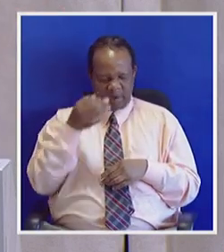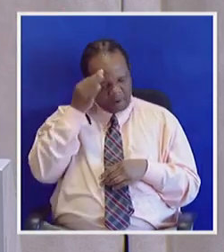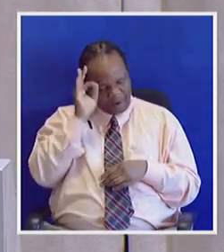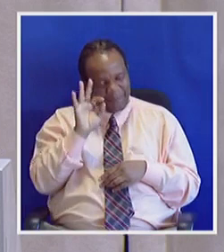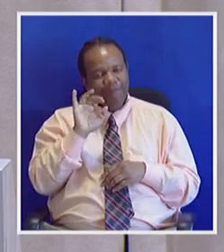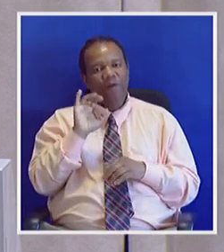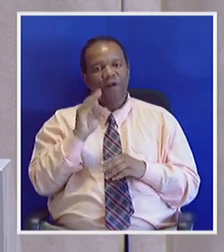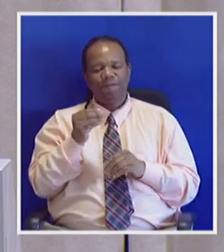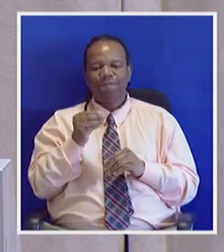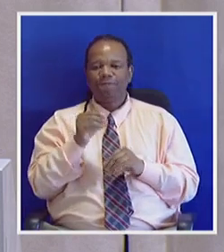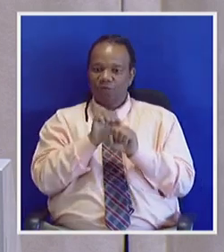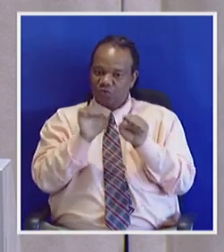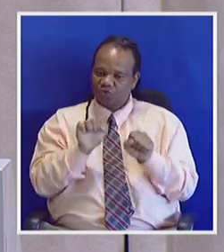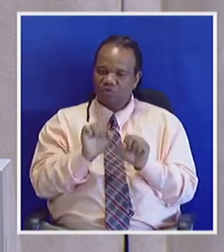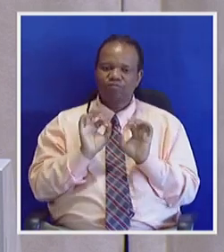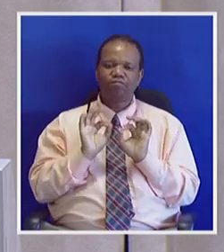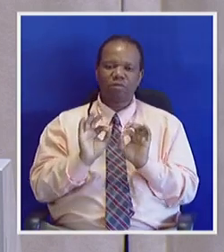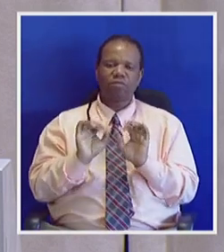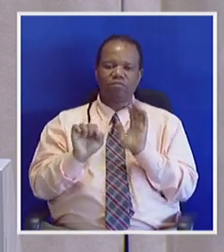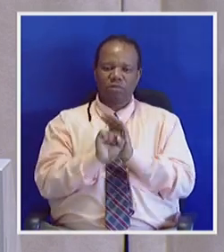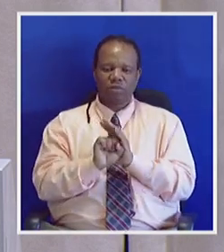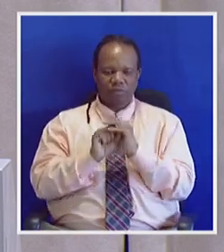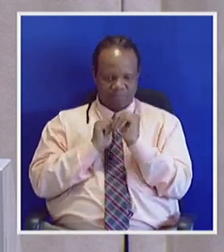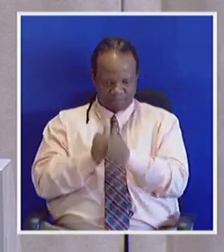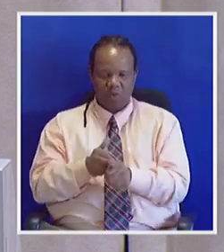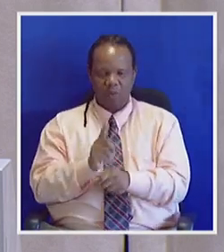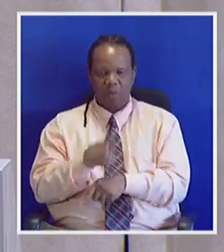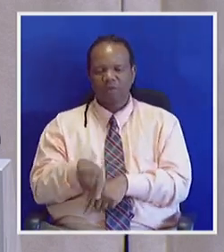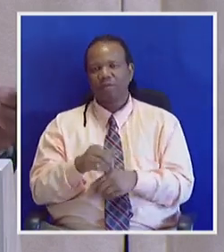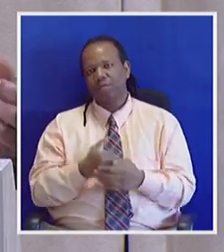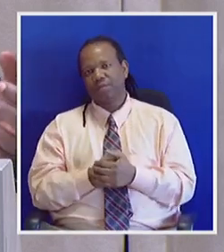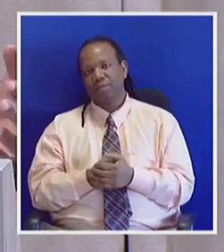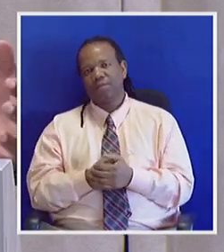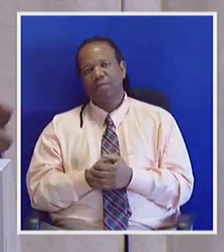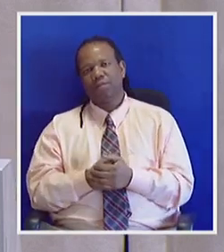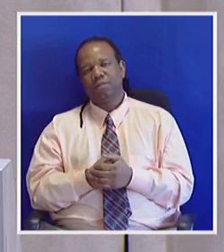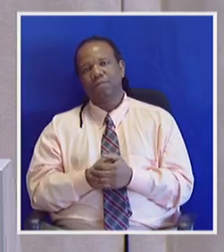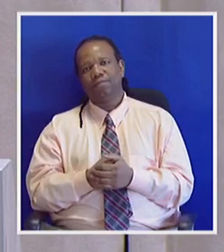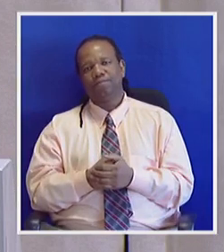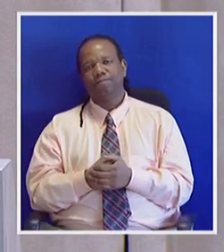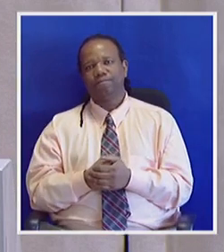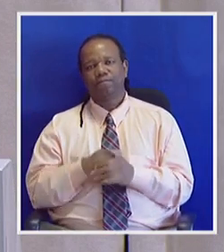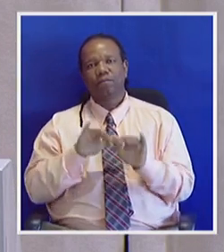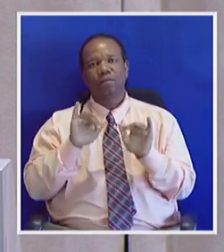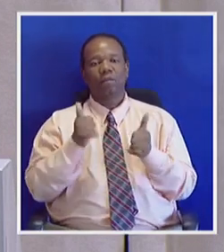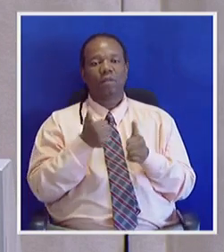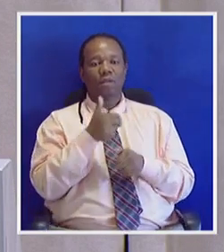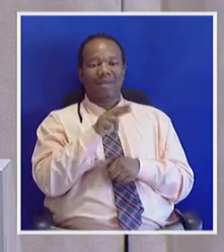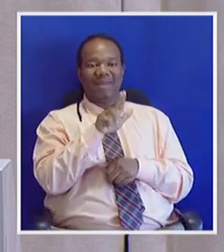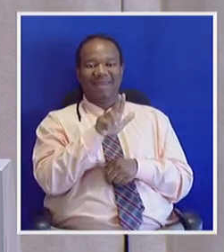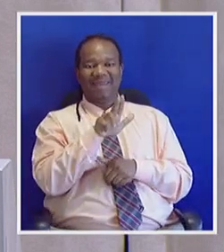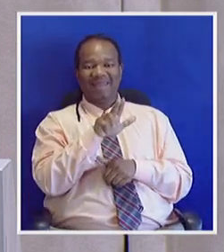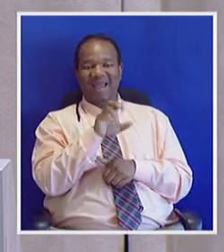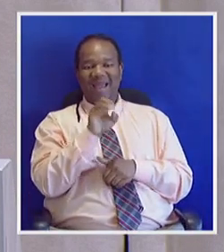government-approved system that they've got to comply with. Now, we've had almost 800,000 young